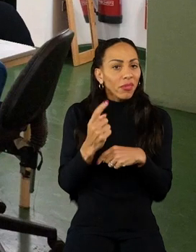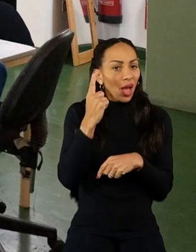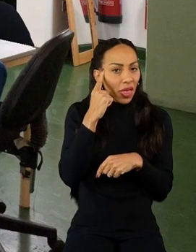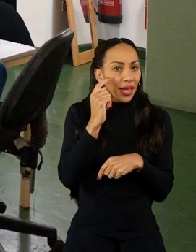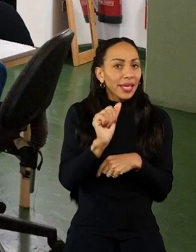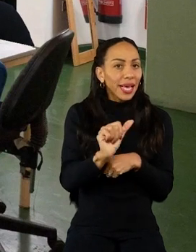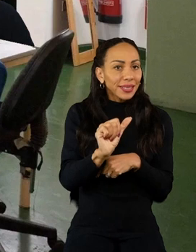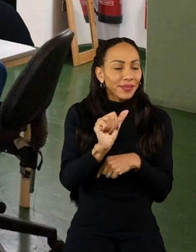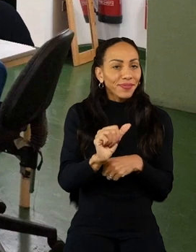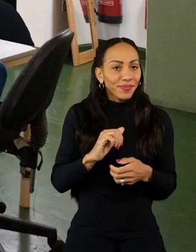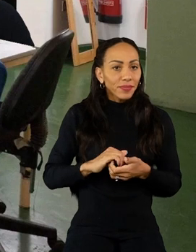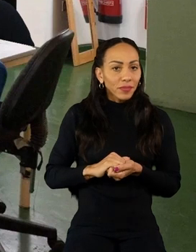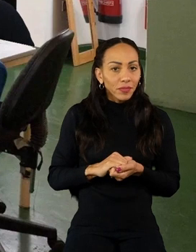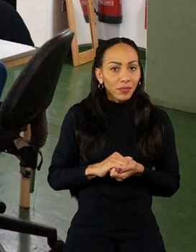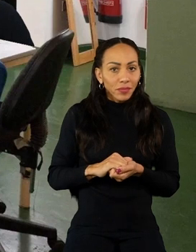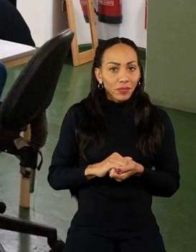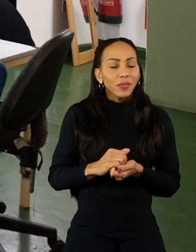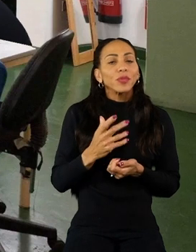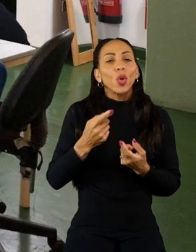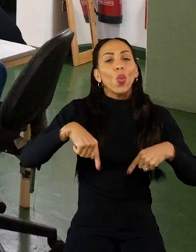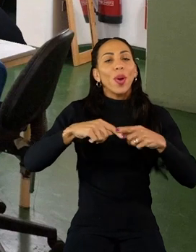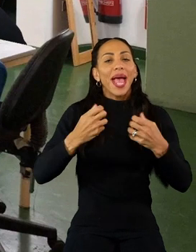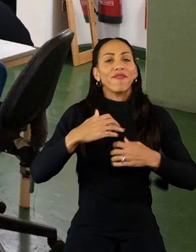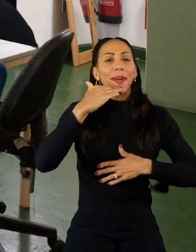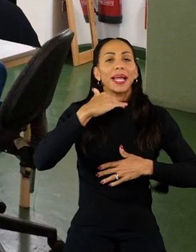okay? I think that's yes.